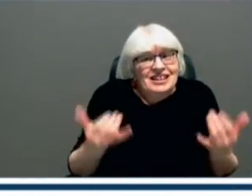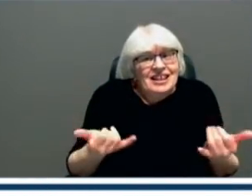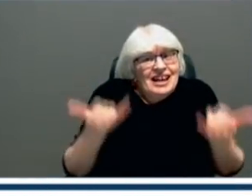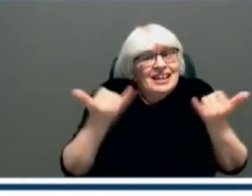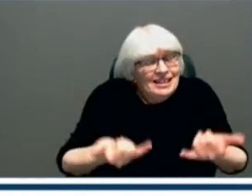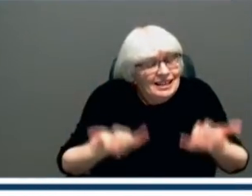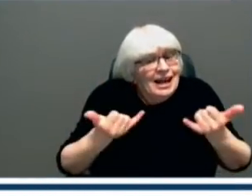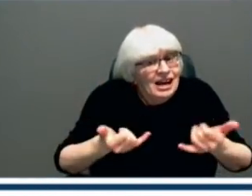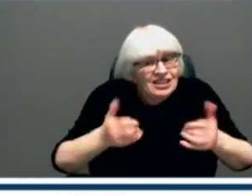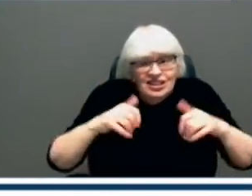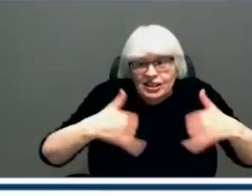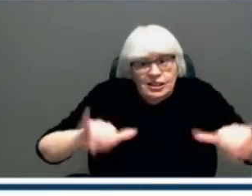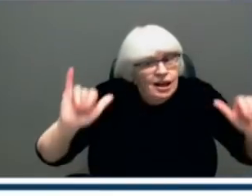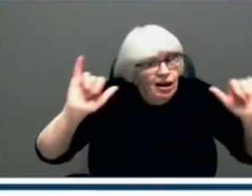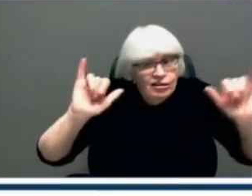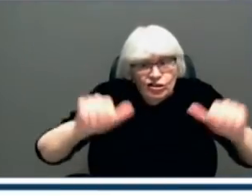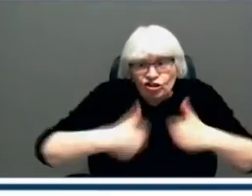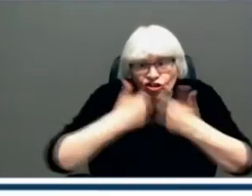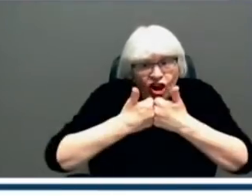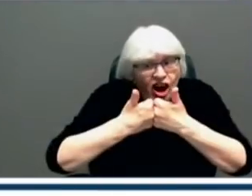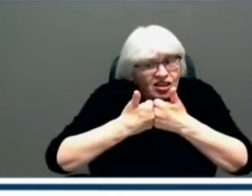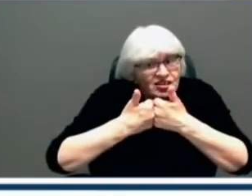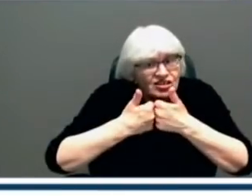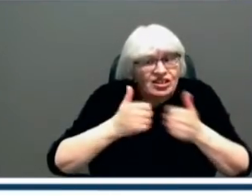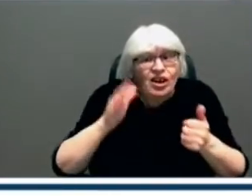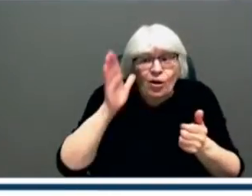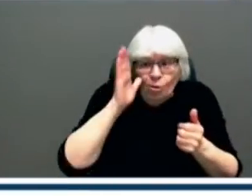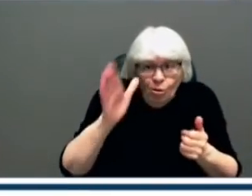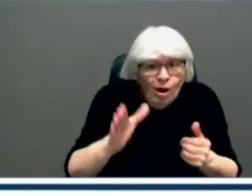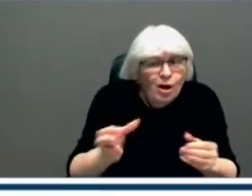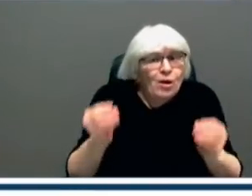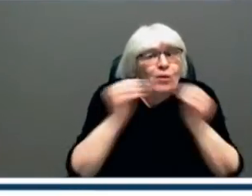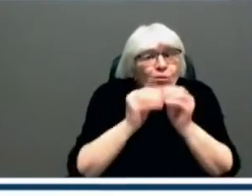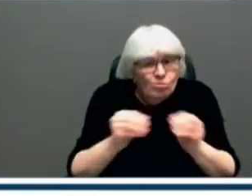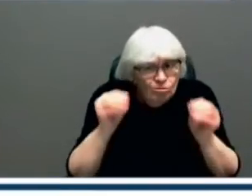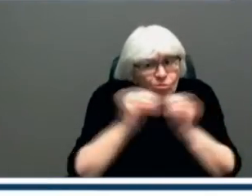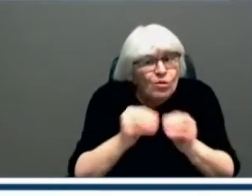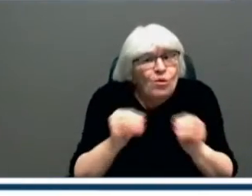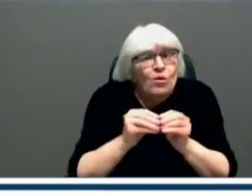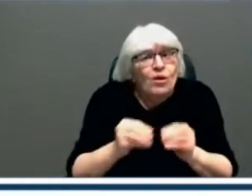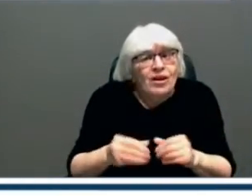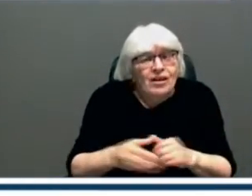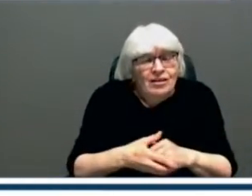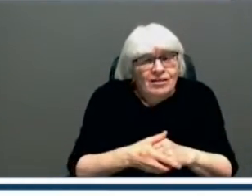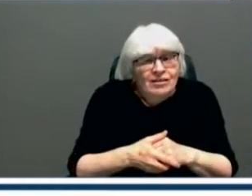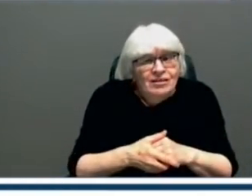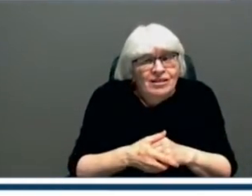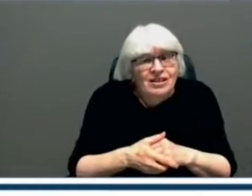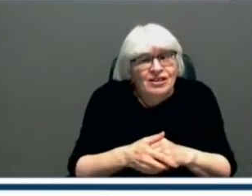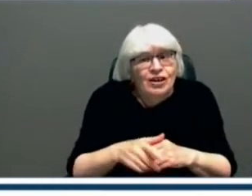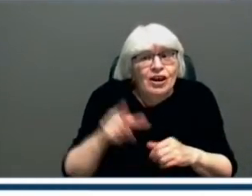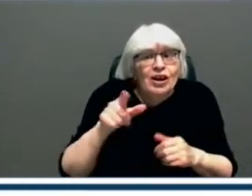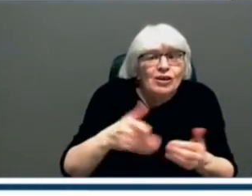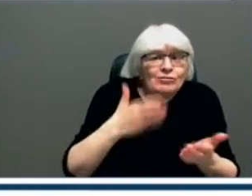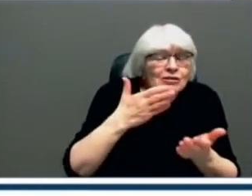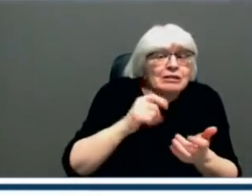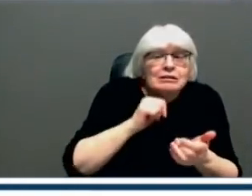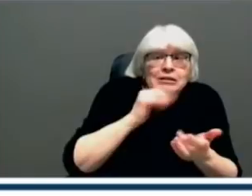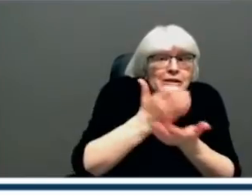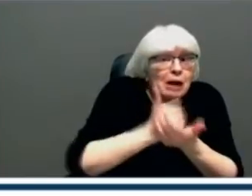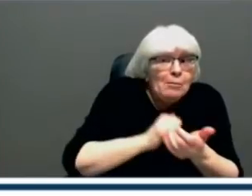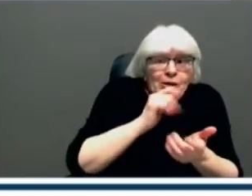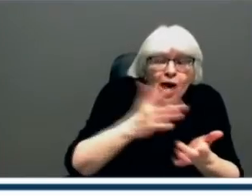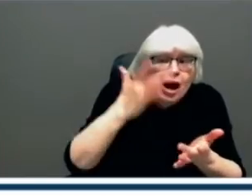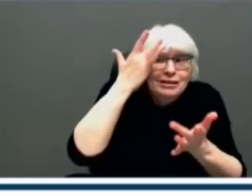people, and there's going to be lots of them that there have been, who get COVID are not going to get severe illness. So we have